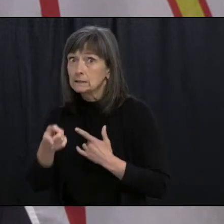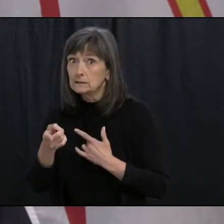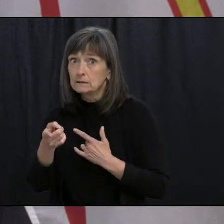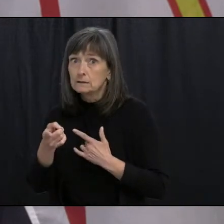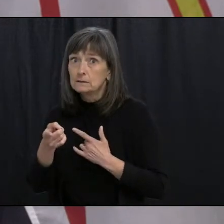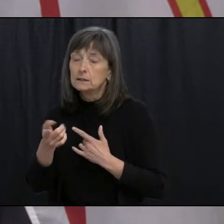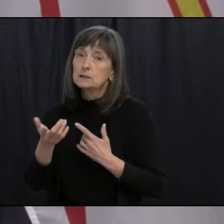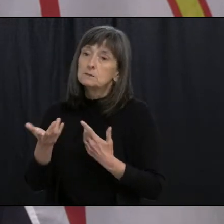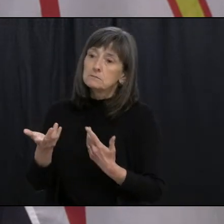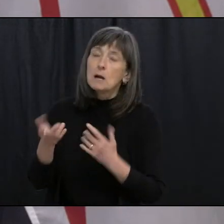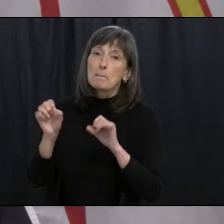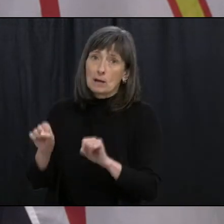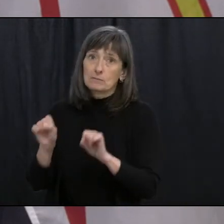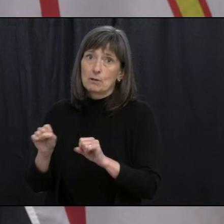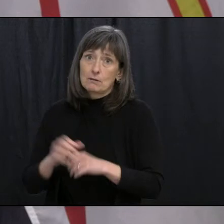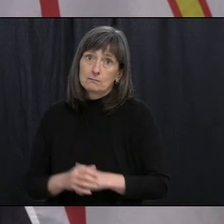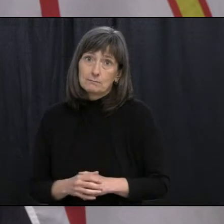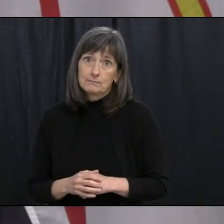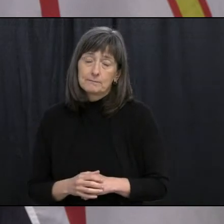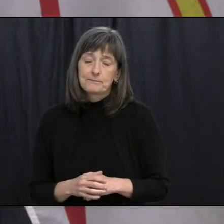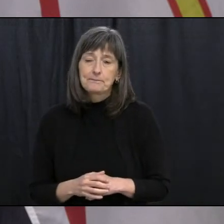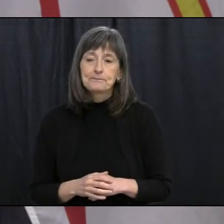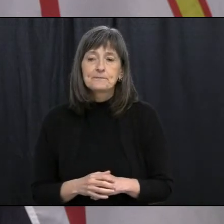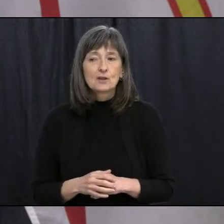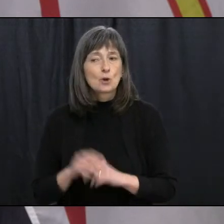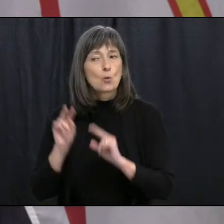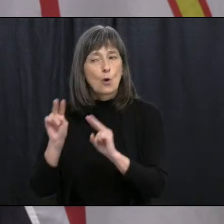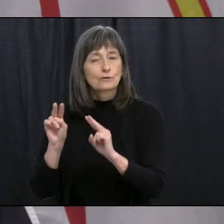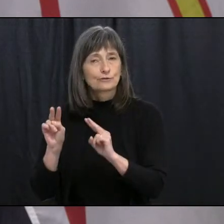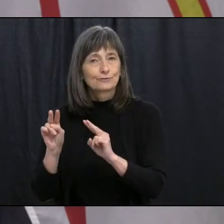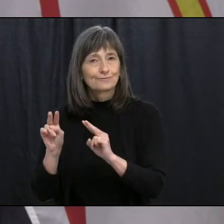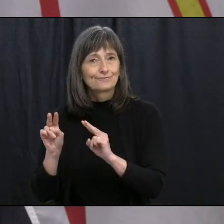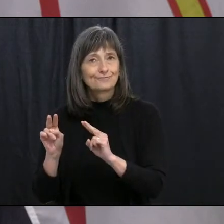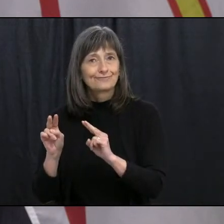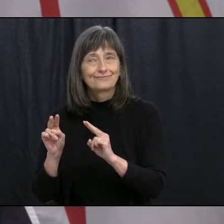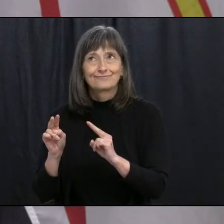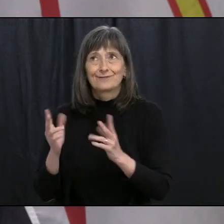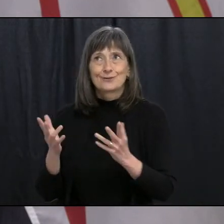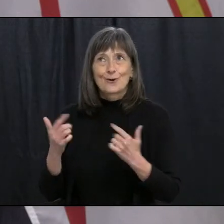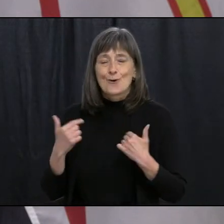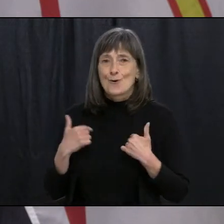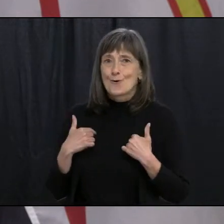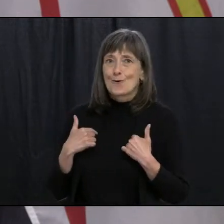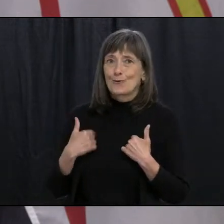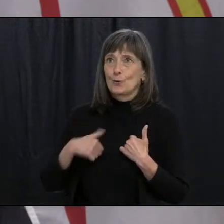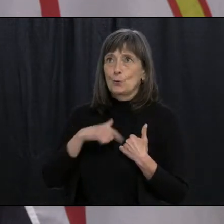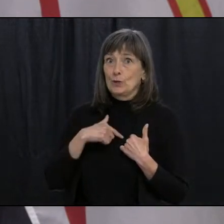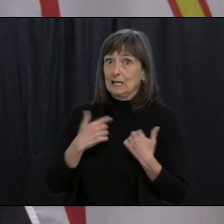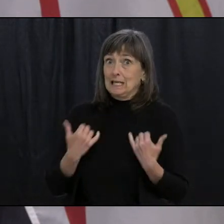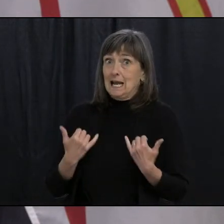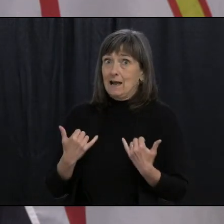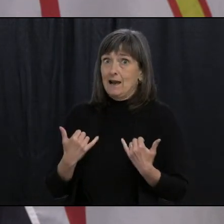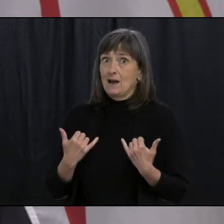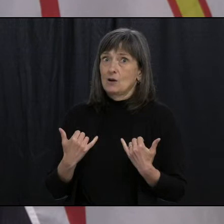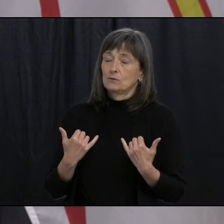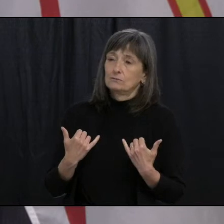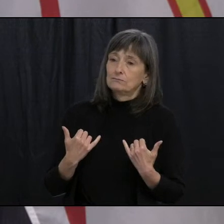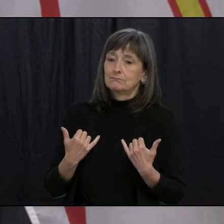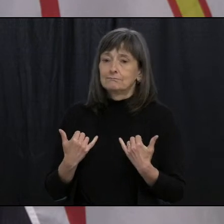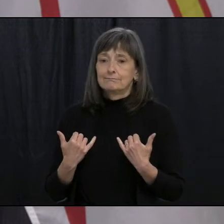some indication that may be the case. So we're watching it very closely, and that's why we're so keen to